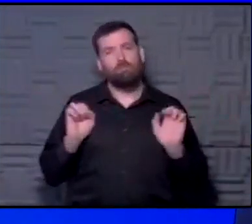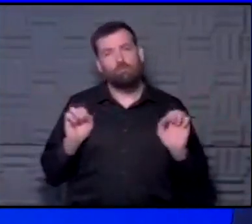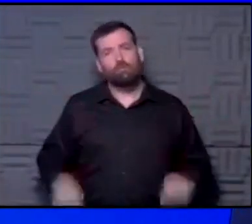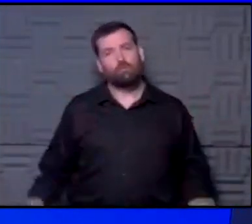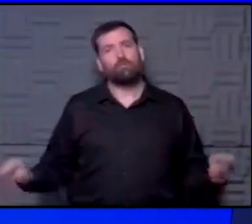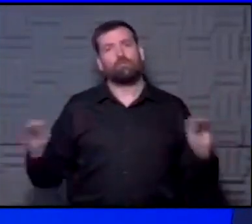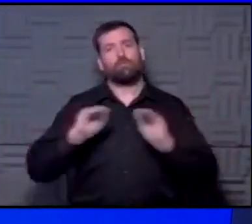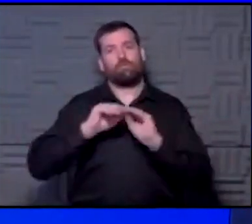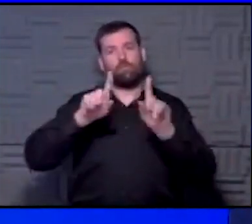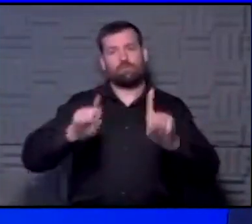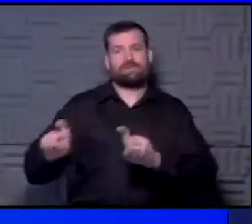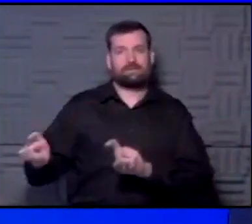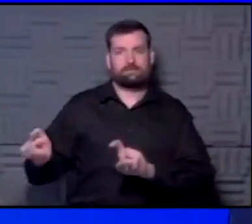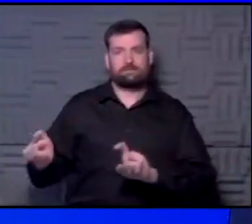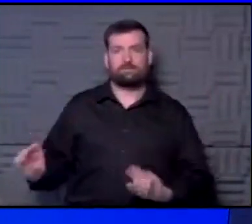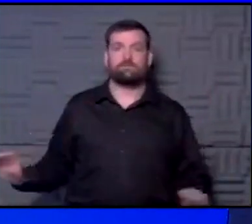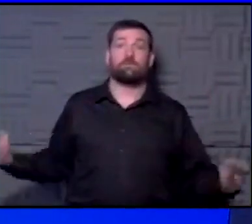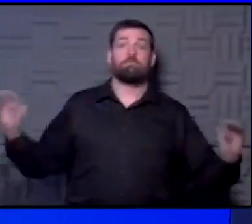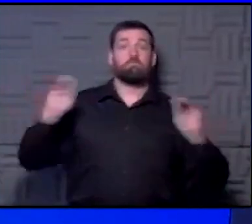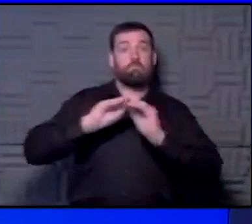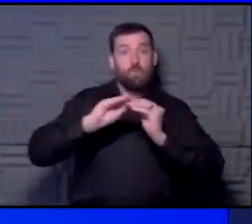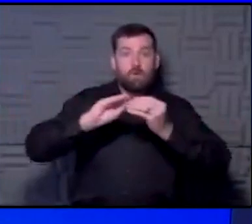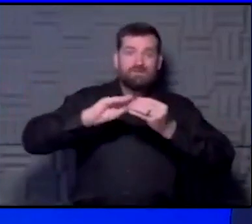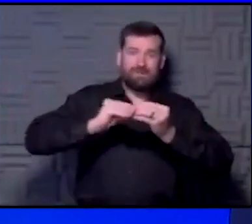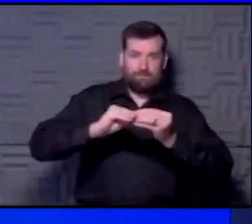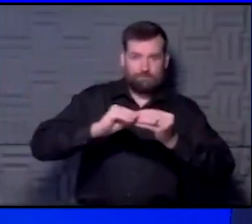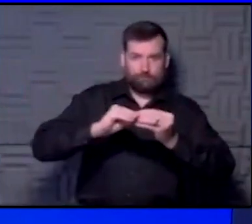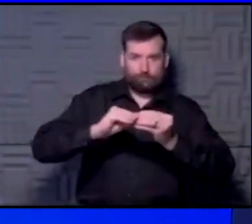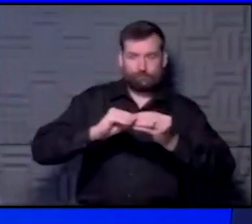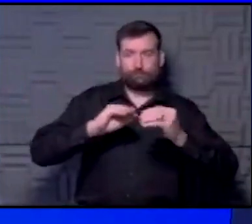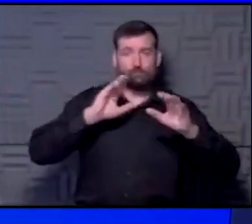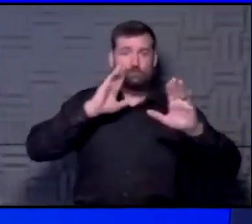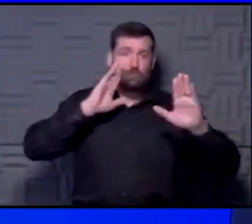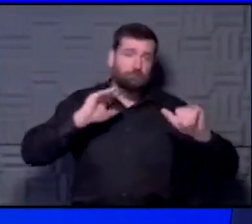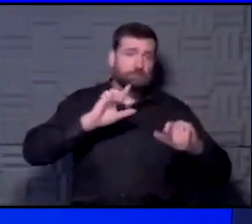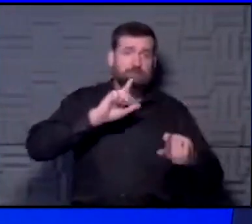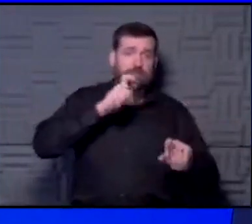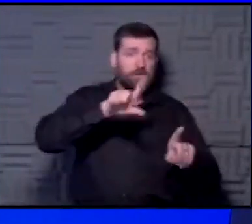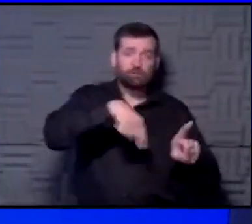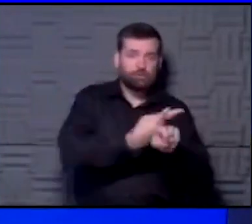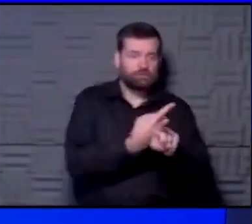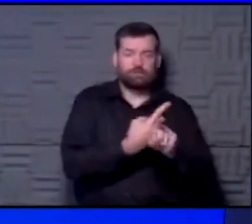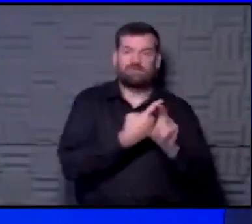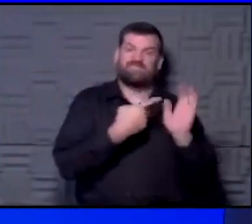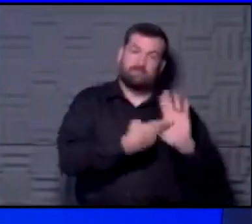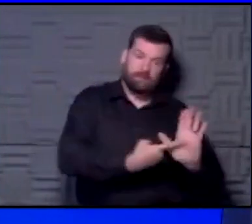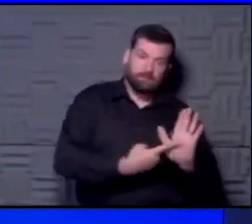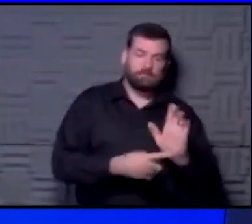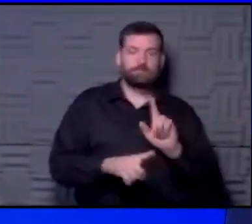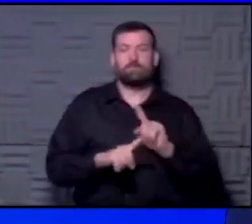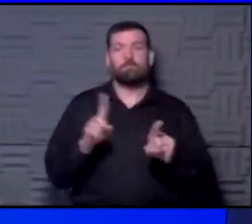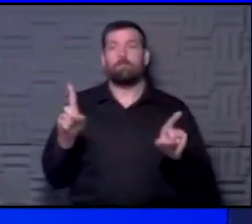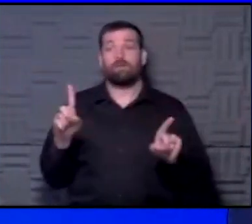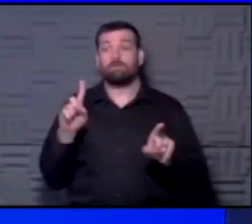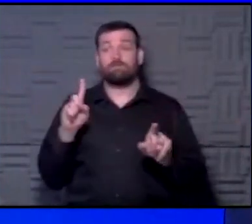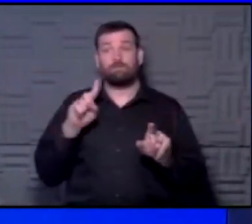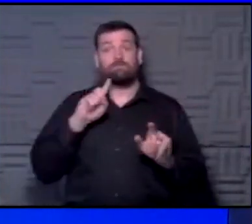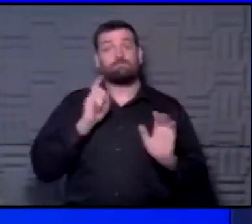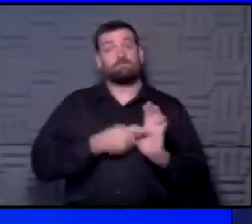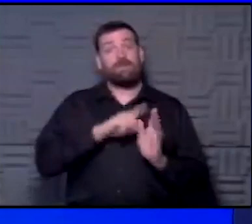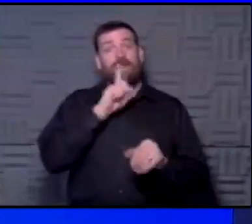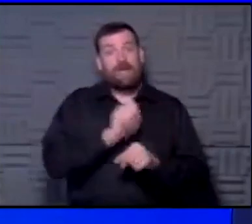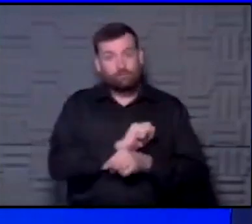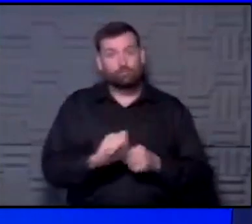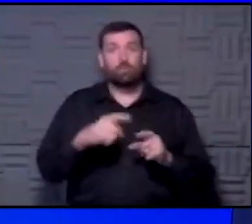more tests, get more numbers, and then hopefully not only be testing the people who are symptomatic to raise the percent positivity, but